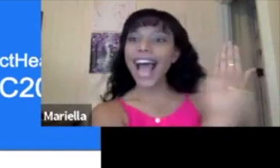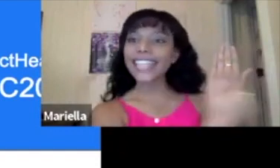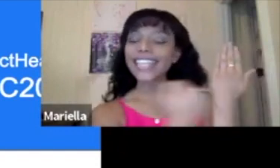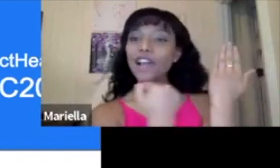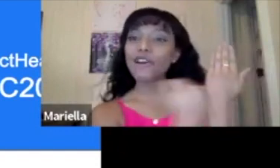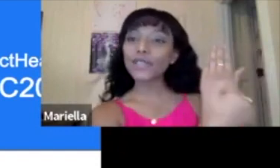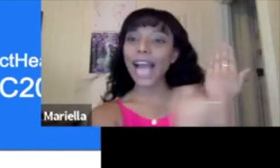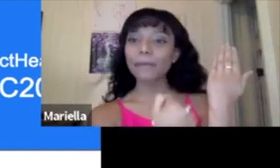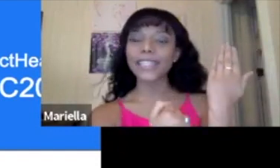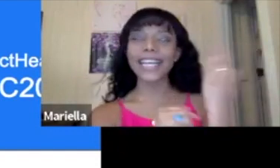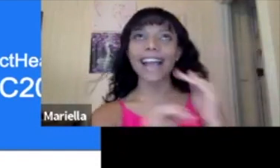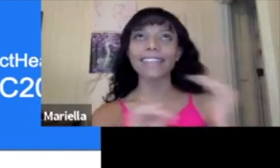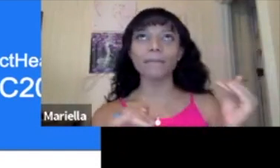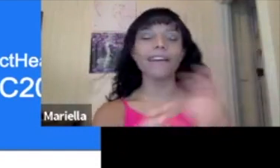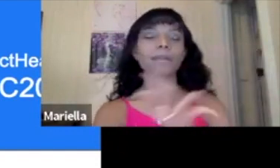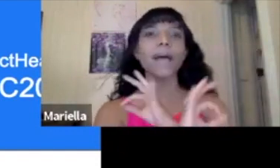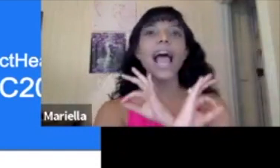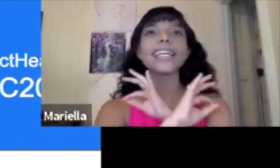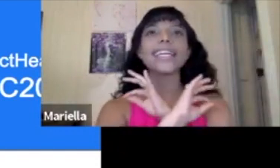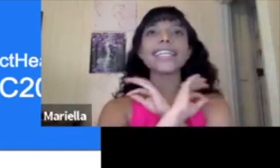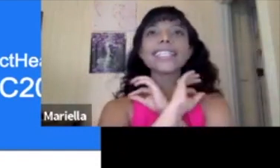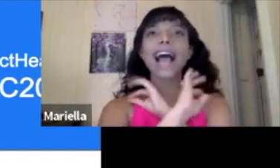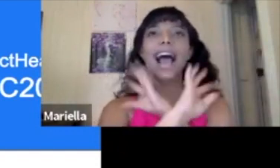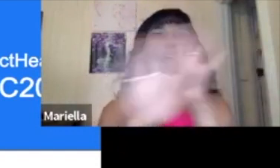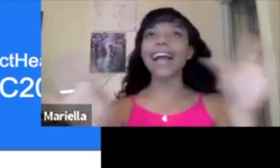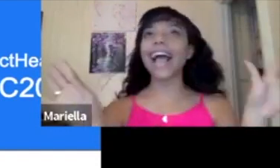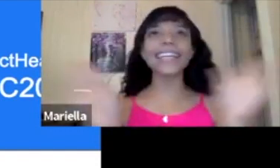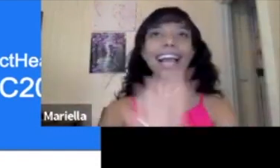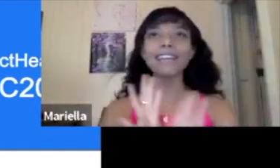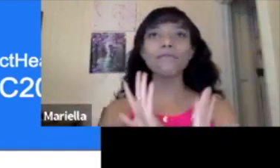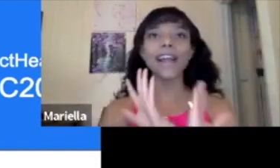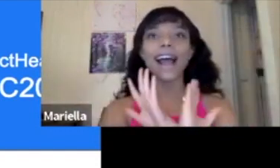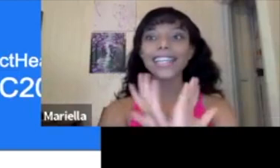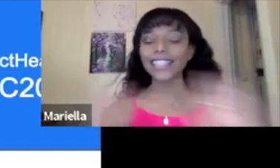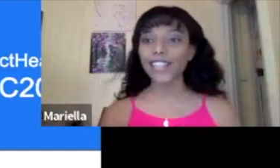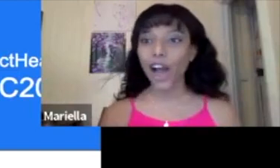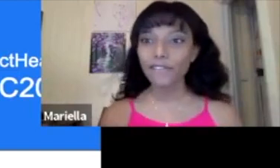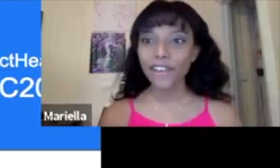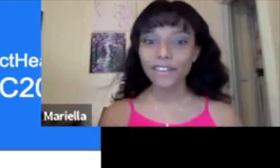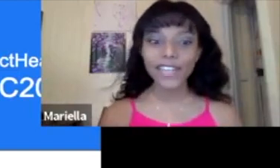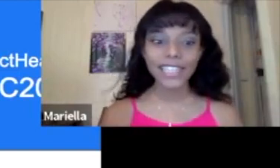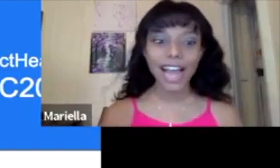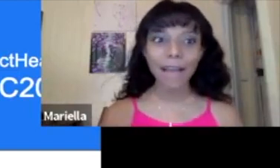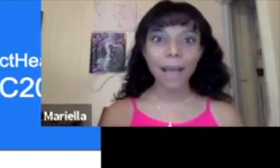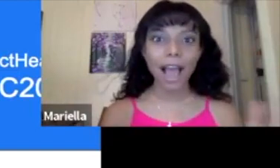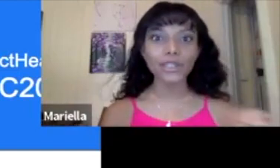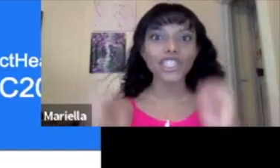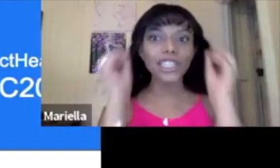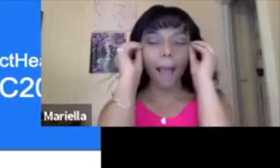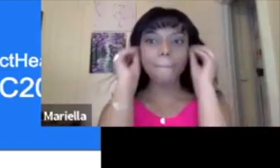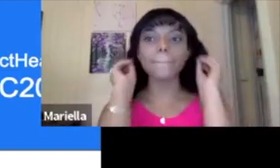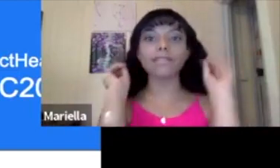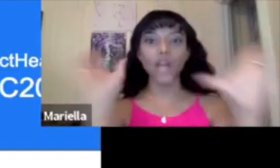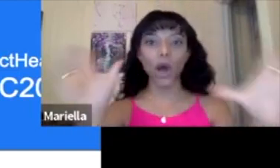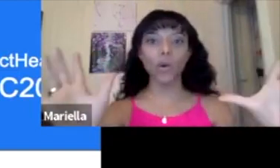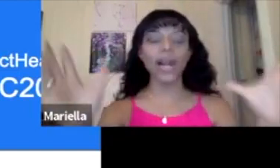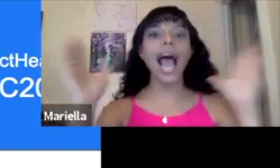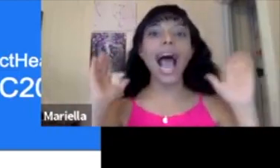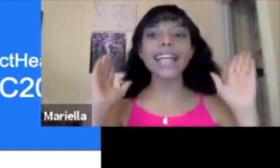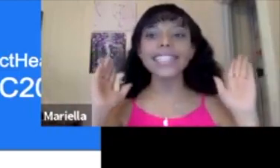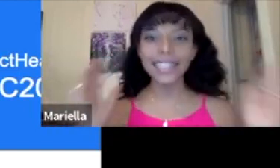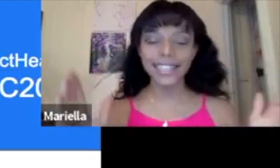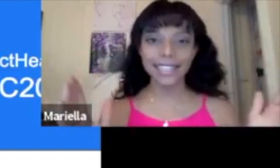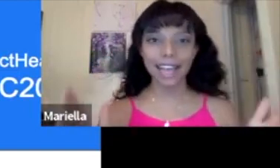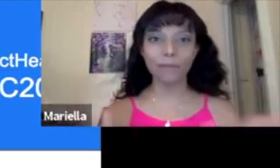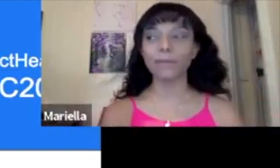that has the closed captioning at the bottom. It is, again, when I saw it for the first time, I was just alone.